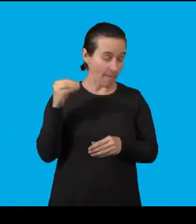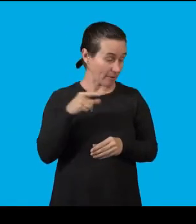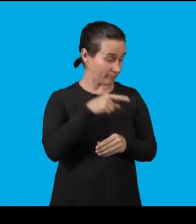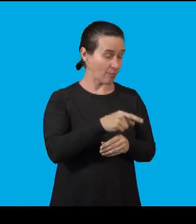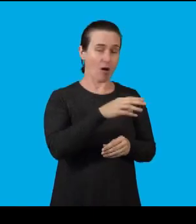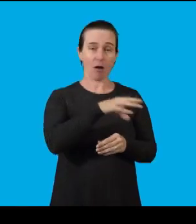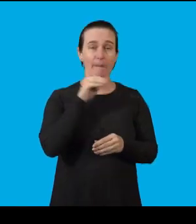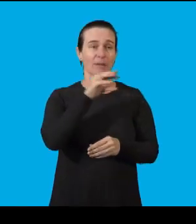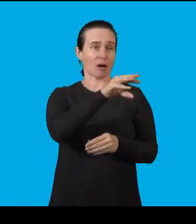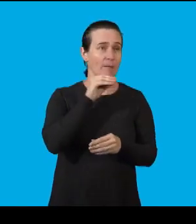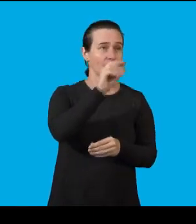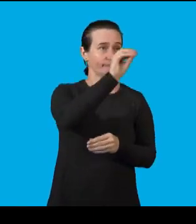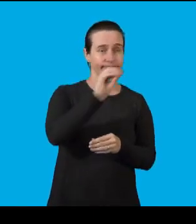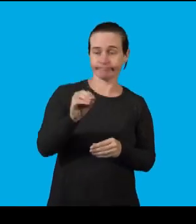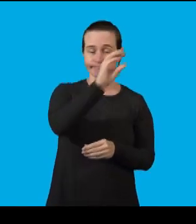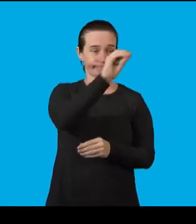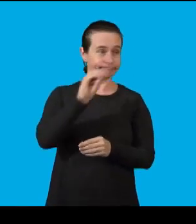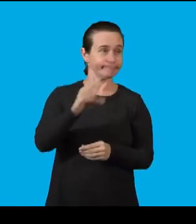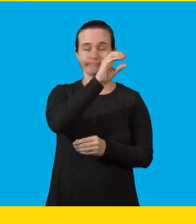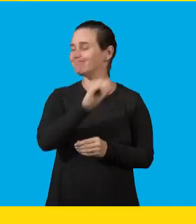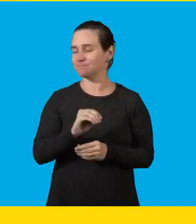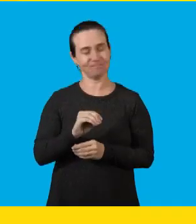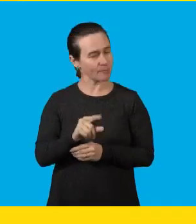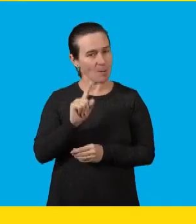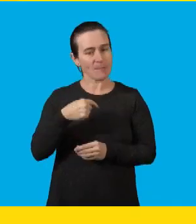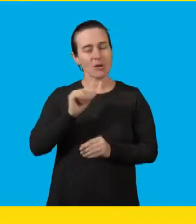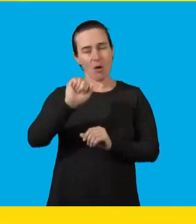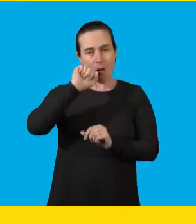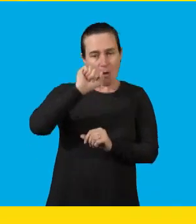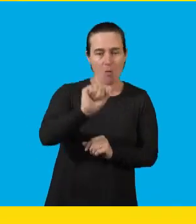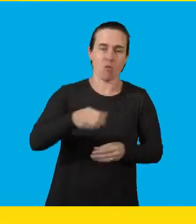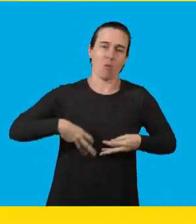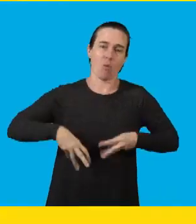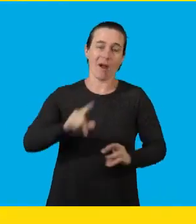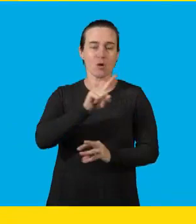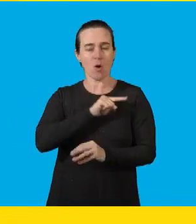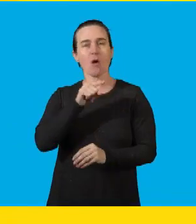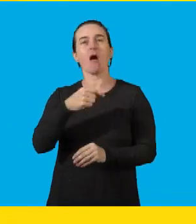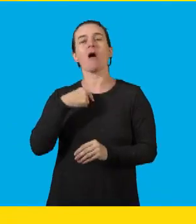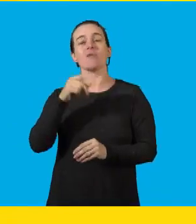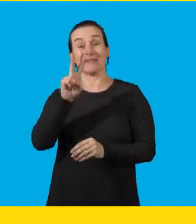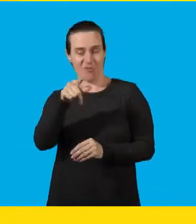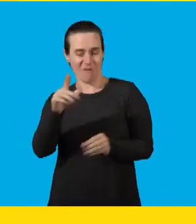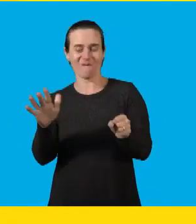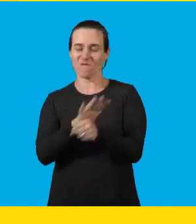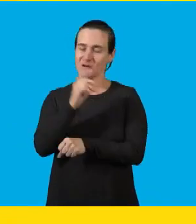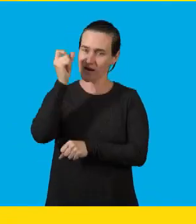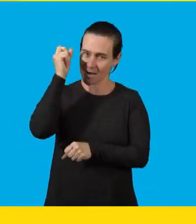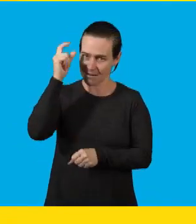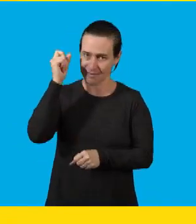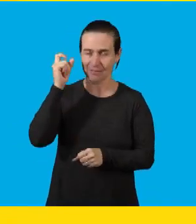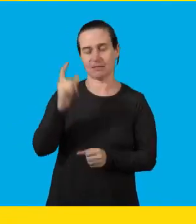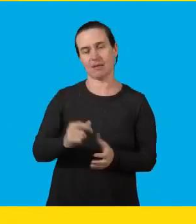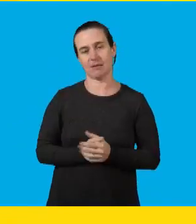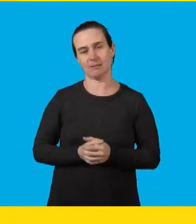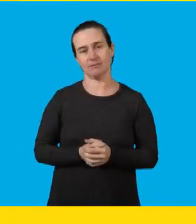repeat the words of the question. You need to show understanding. That comprehension that I spoke about, very, very